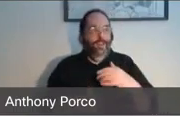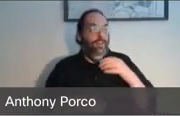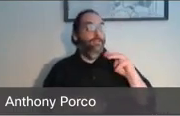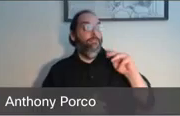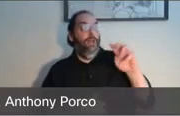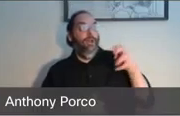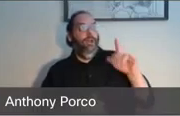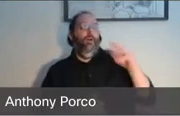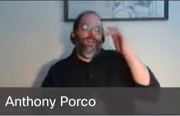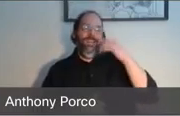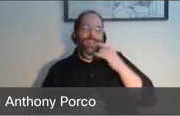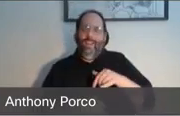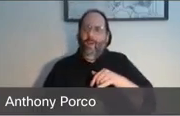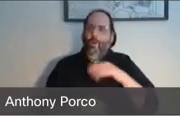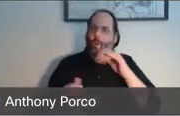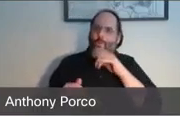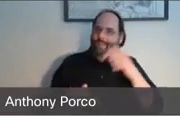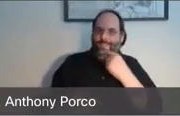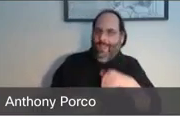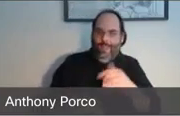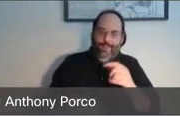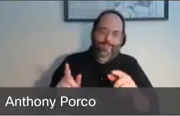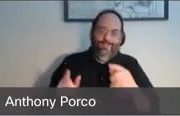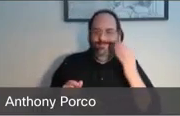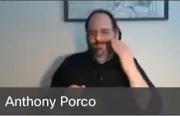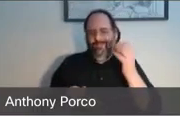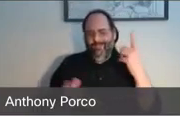I forgot. Hopefully you don't have to say it, but you never know. Right.